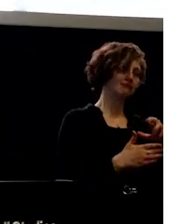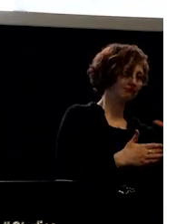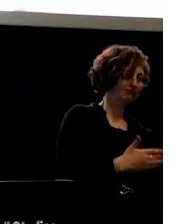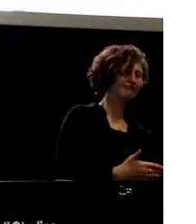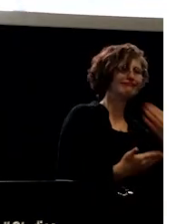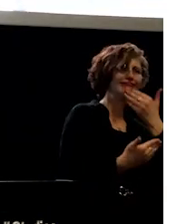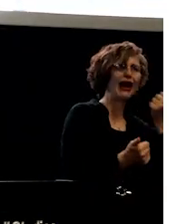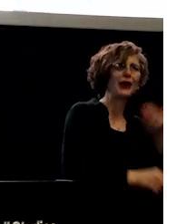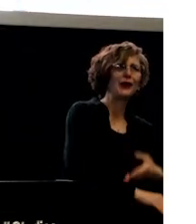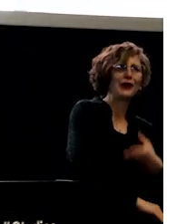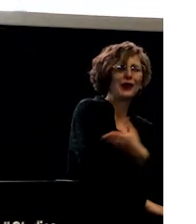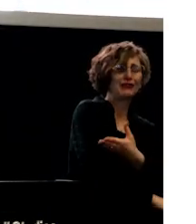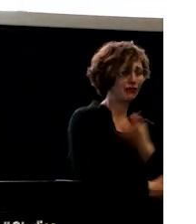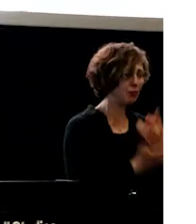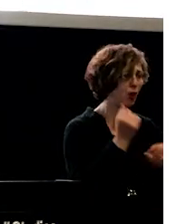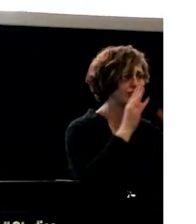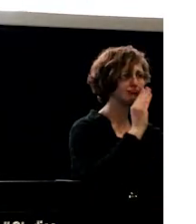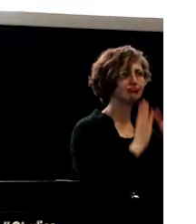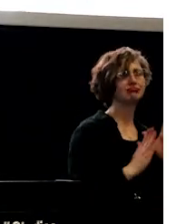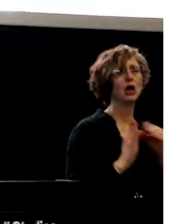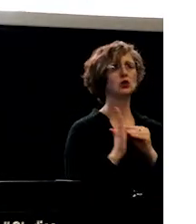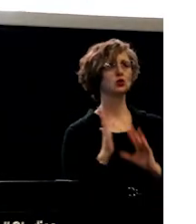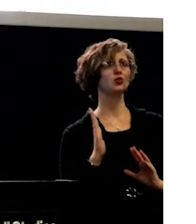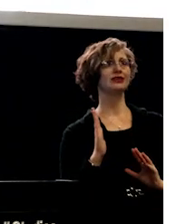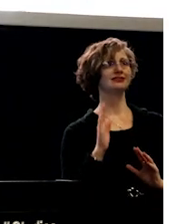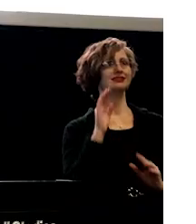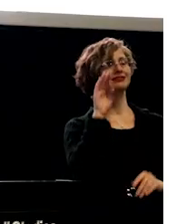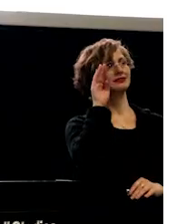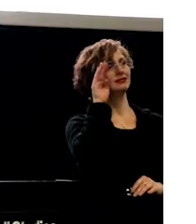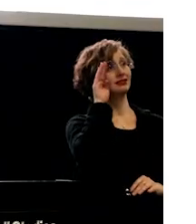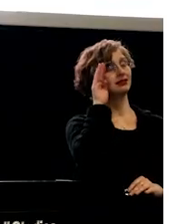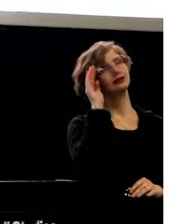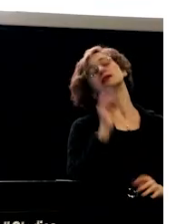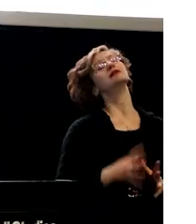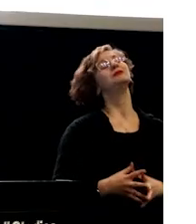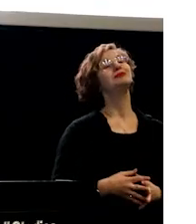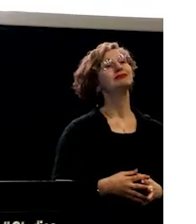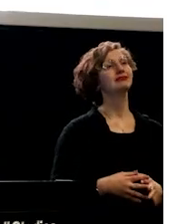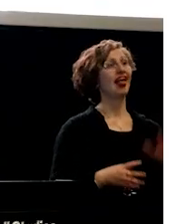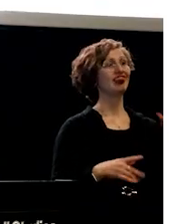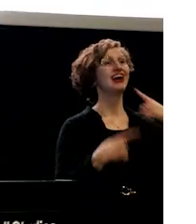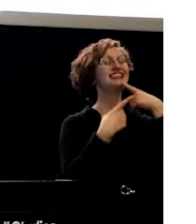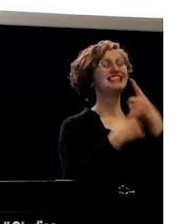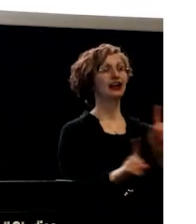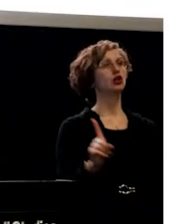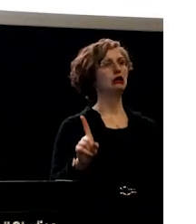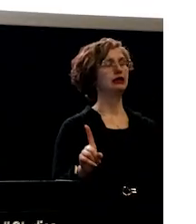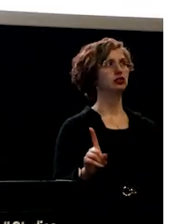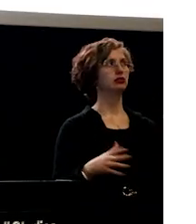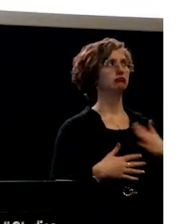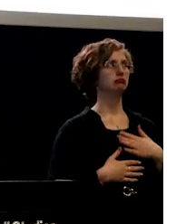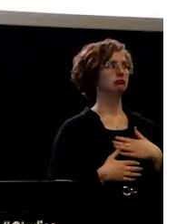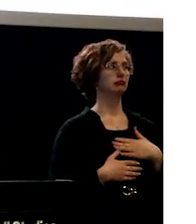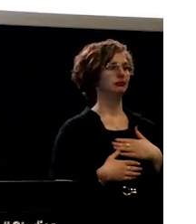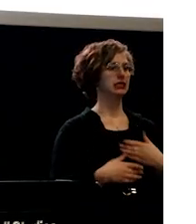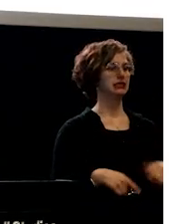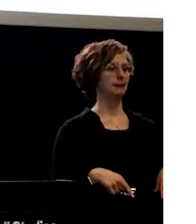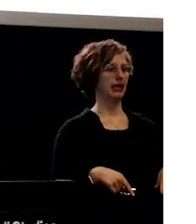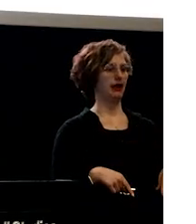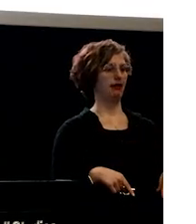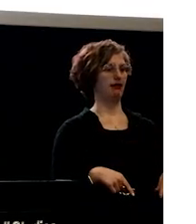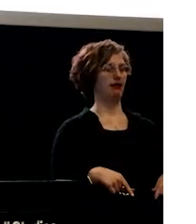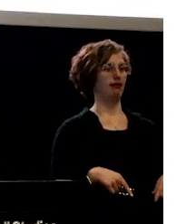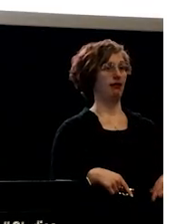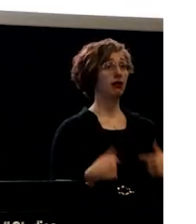educators alike. This declaration is really, really intimidating because I don't have all the answers.